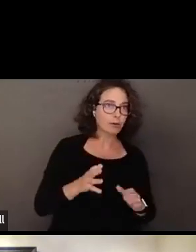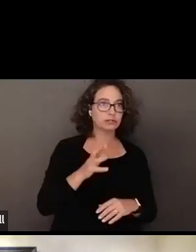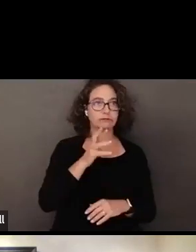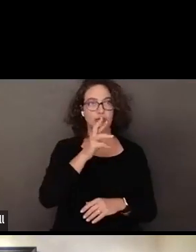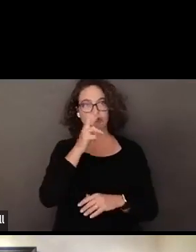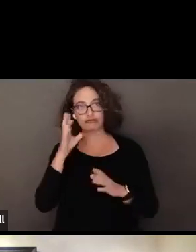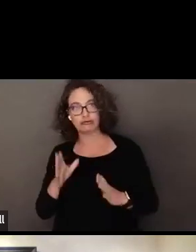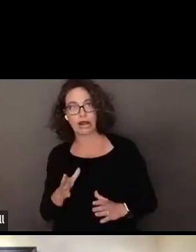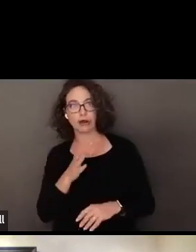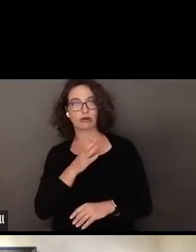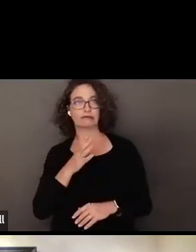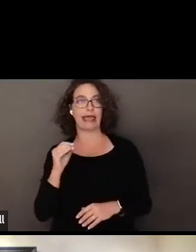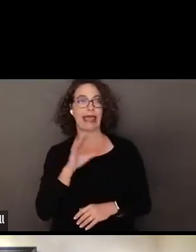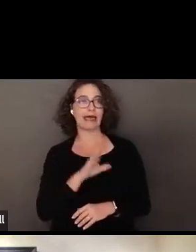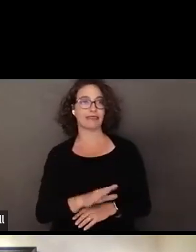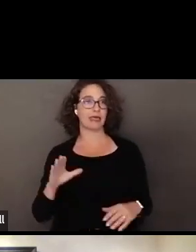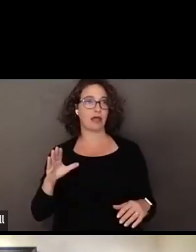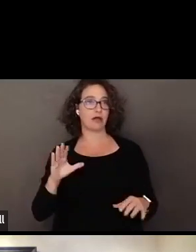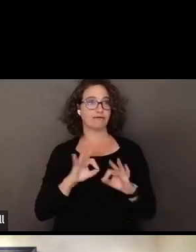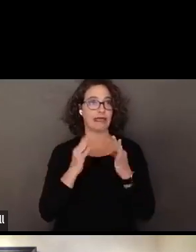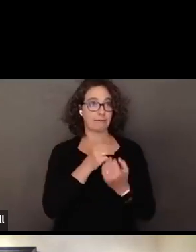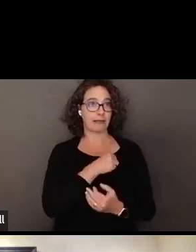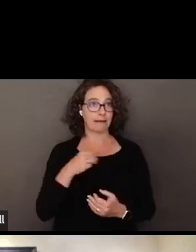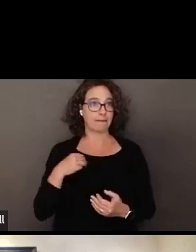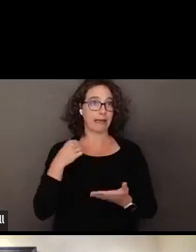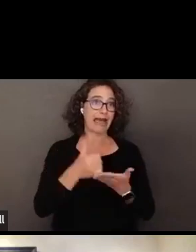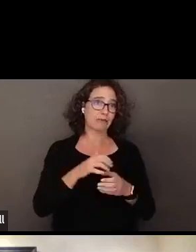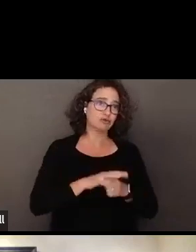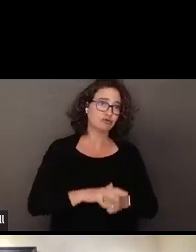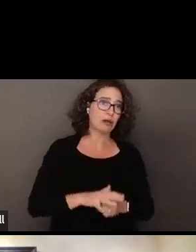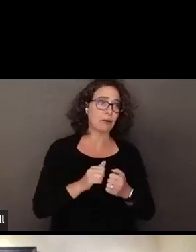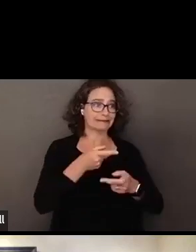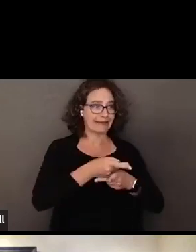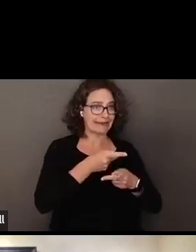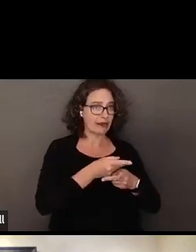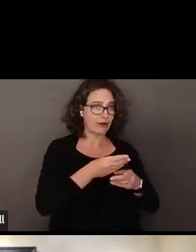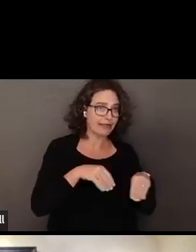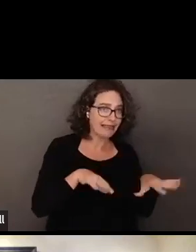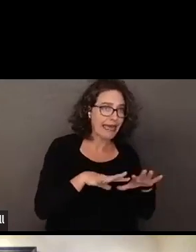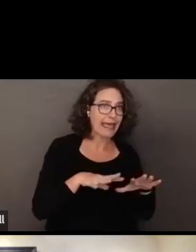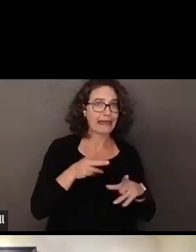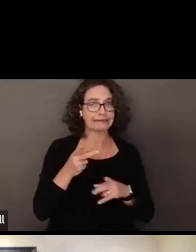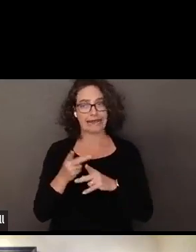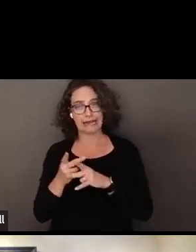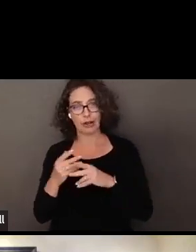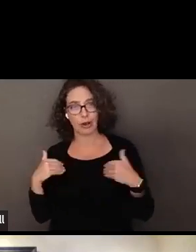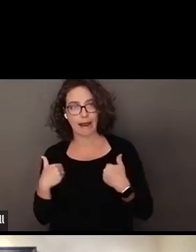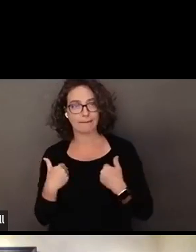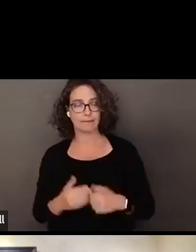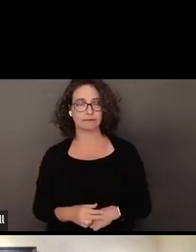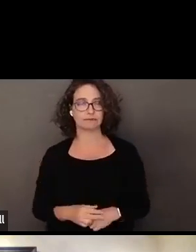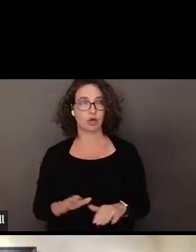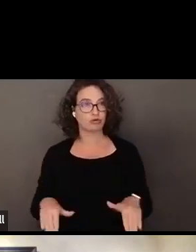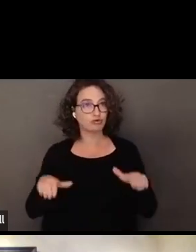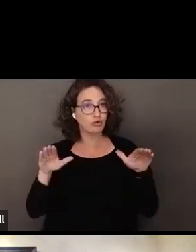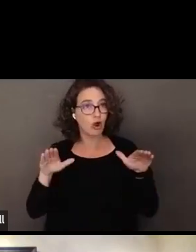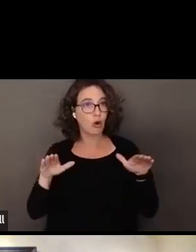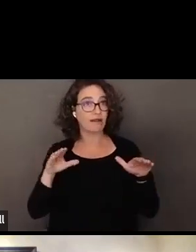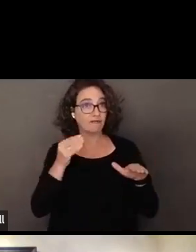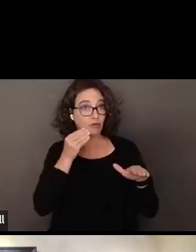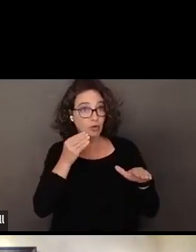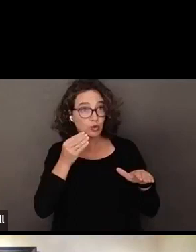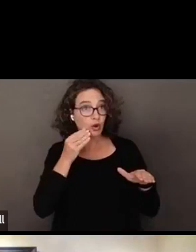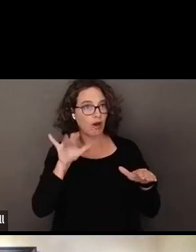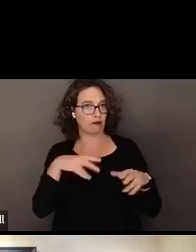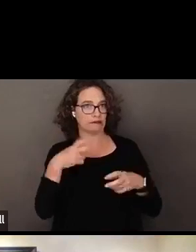members deal with stresses that come along with tending the land and caring for animals. Growing and raising food is a tough job,